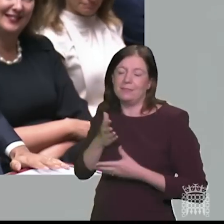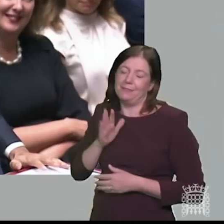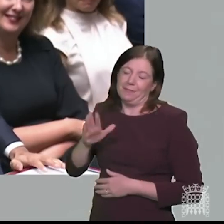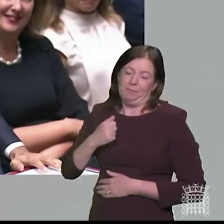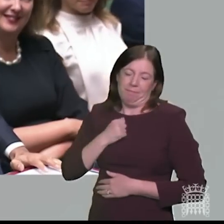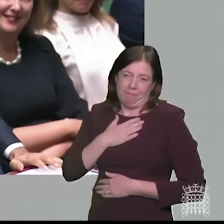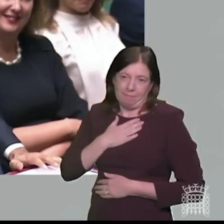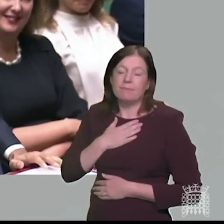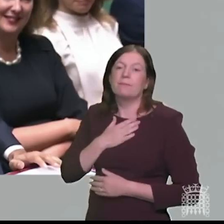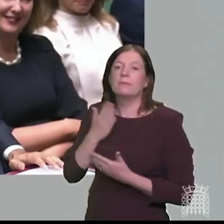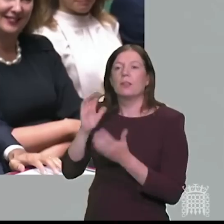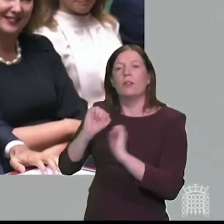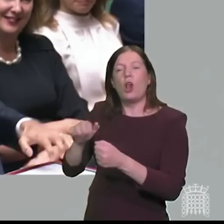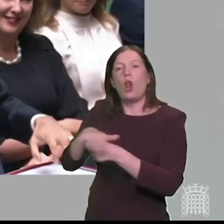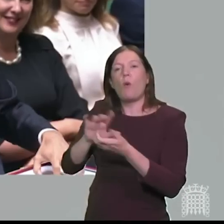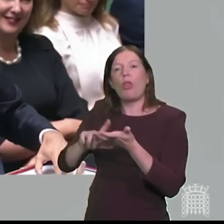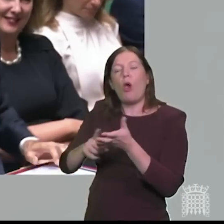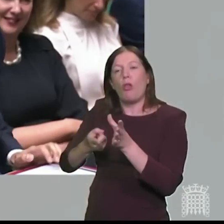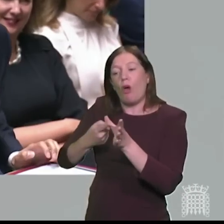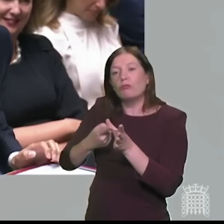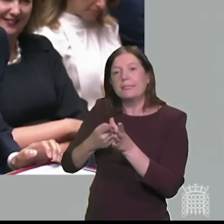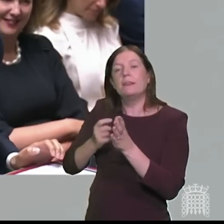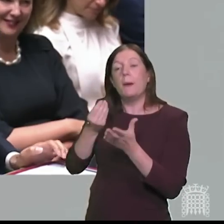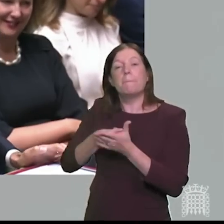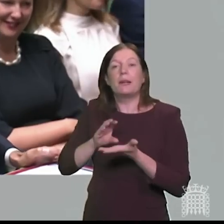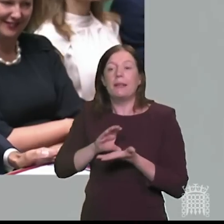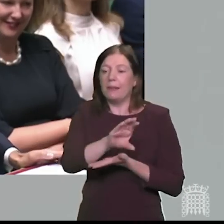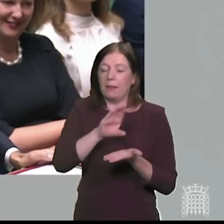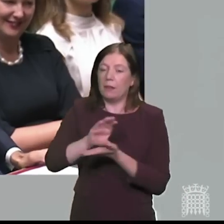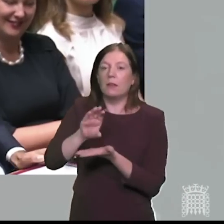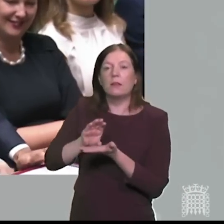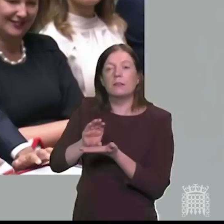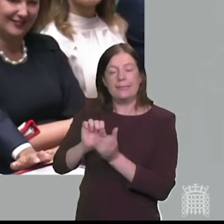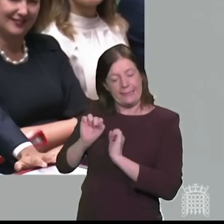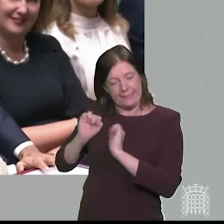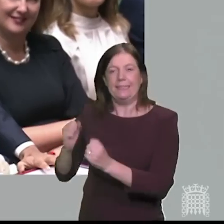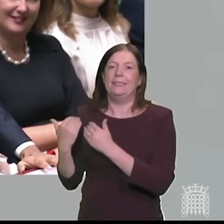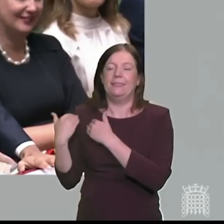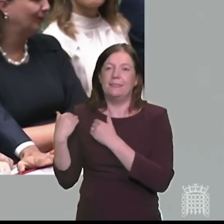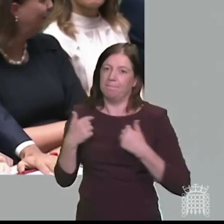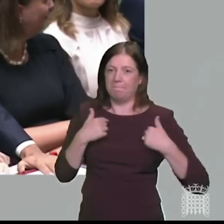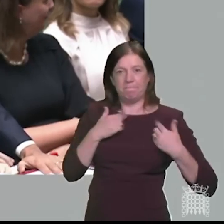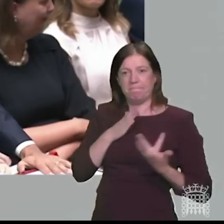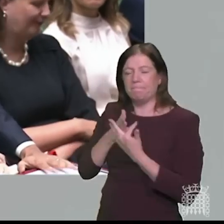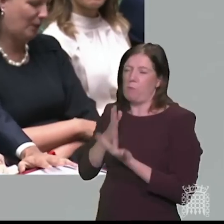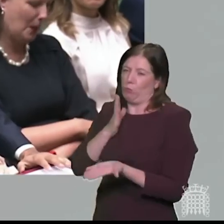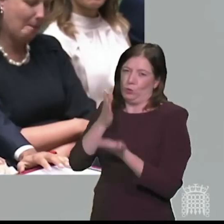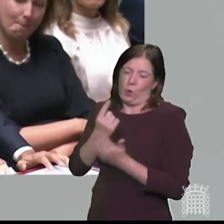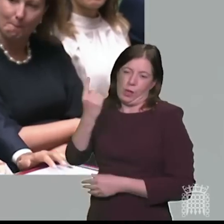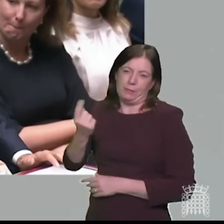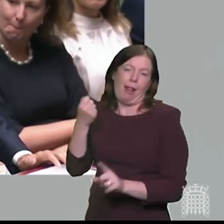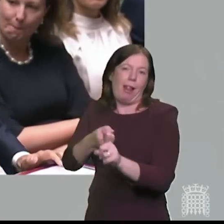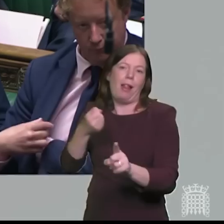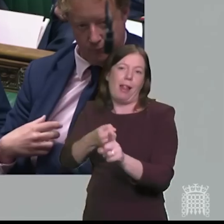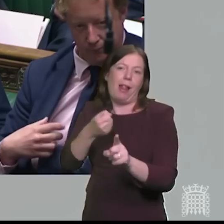know that it's for the local health authorities to determine how to allocate the NHS budget in their area, but I have no doubt that he will continue to make the case for